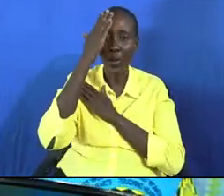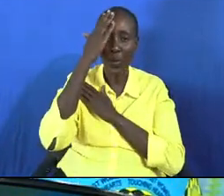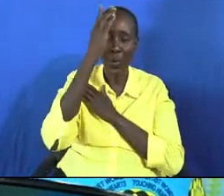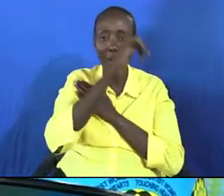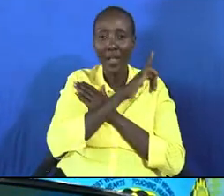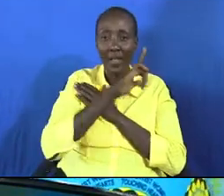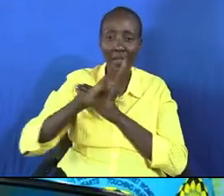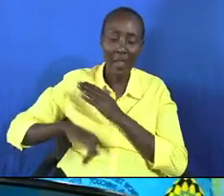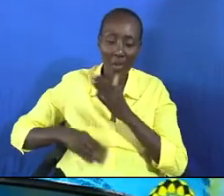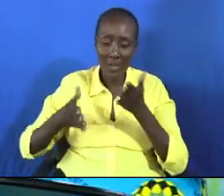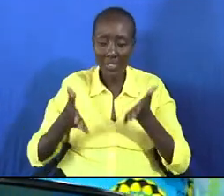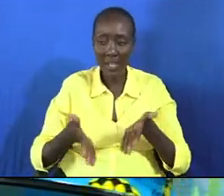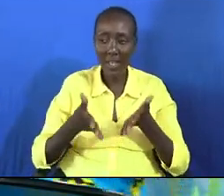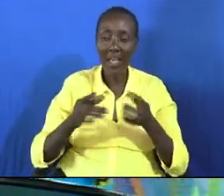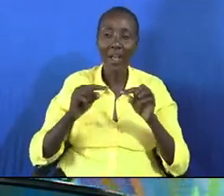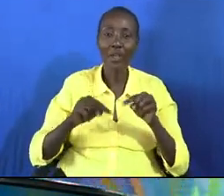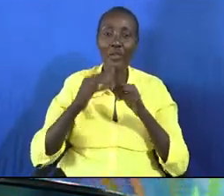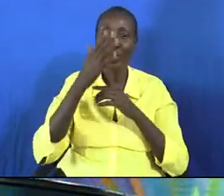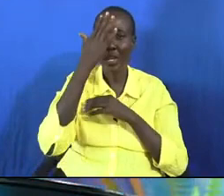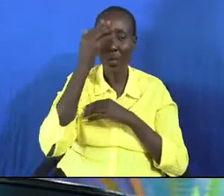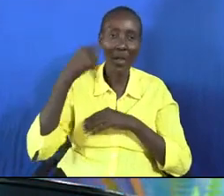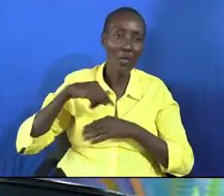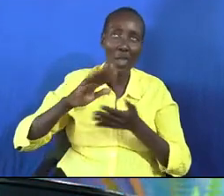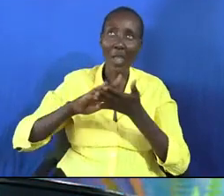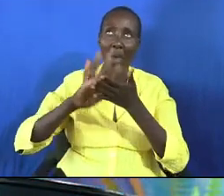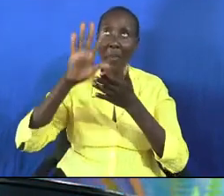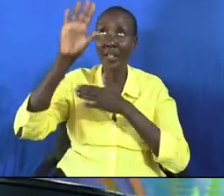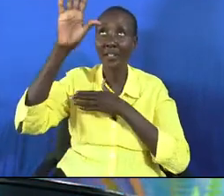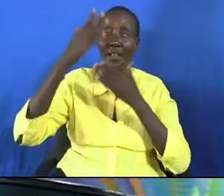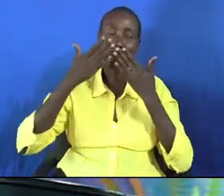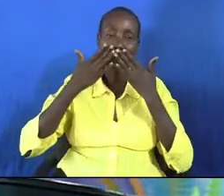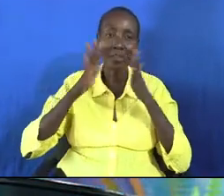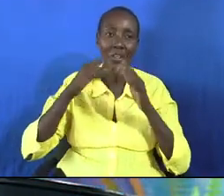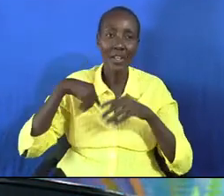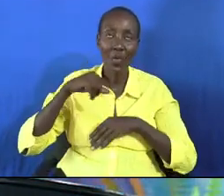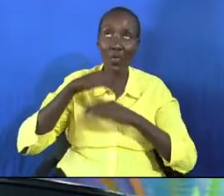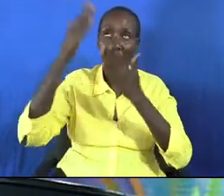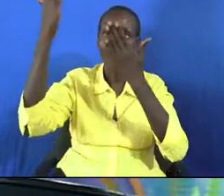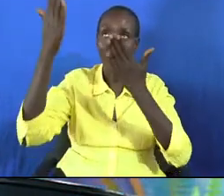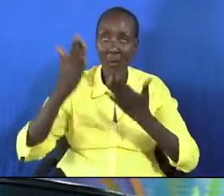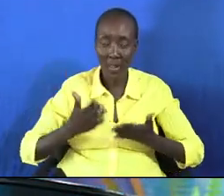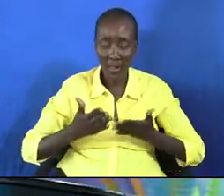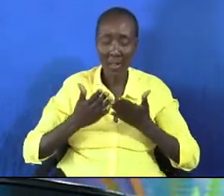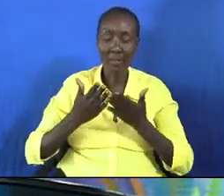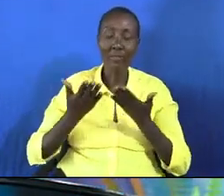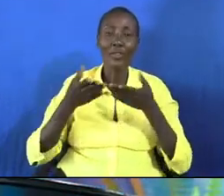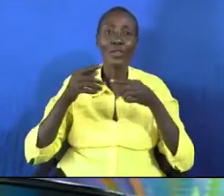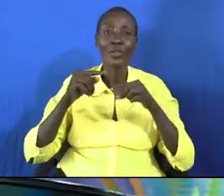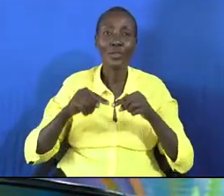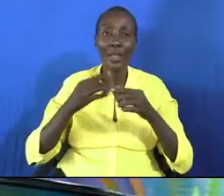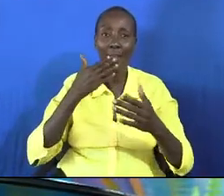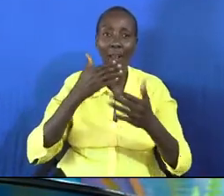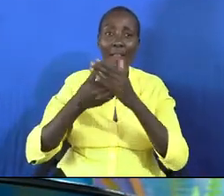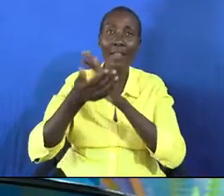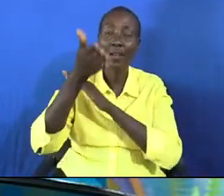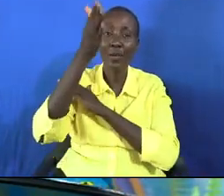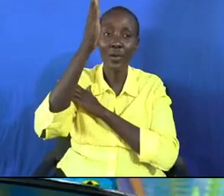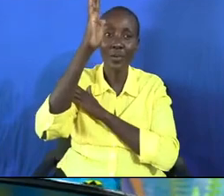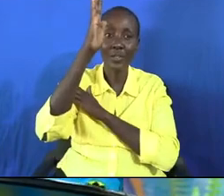the Lord is here today because we have praised him. We have welcomed him to this place. And I thank